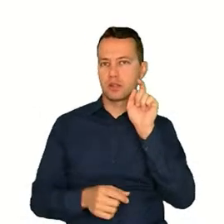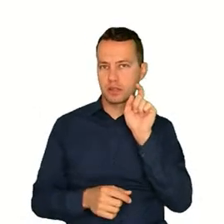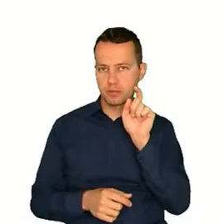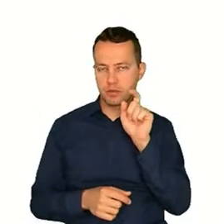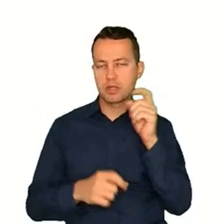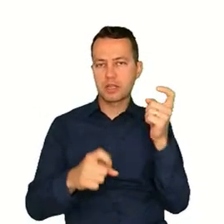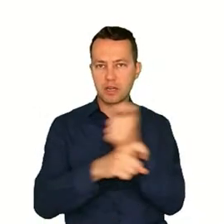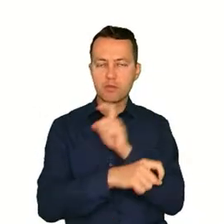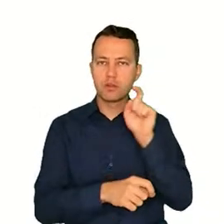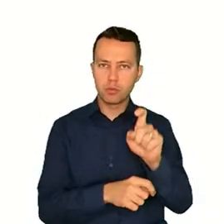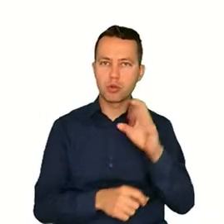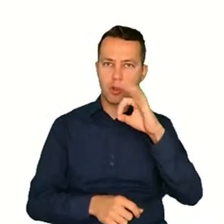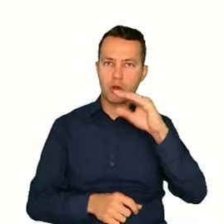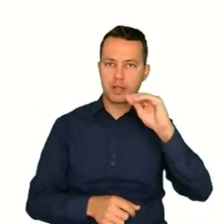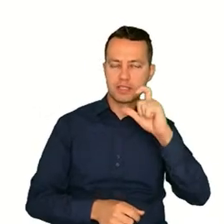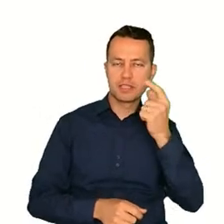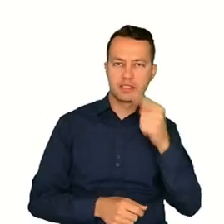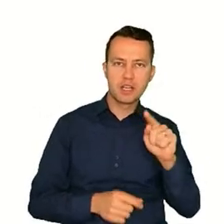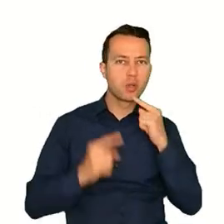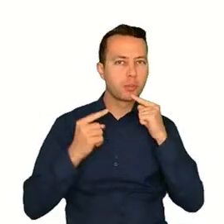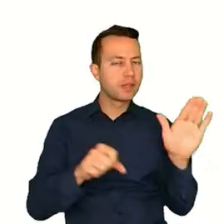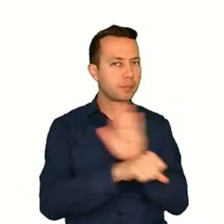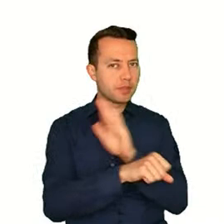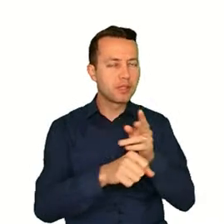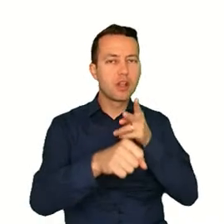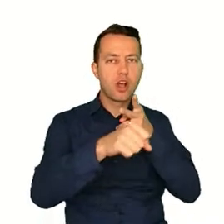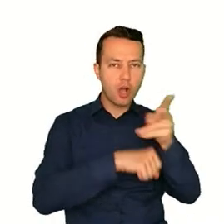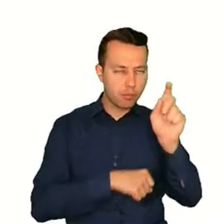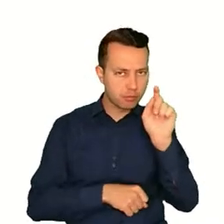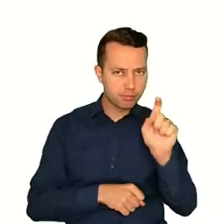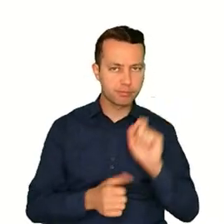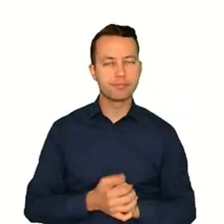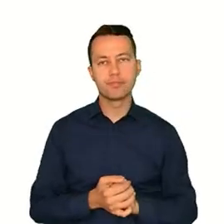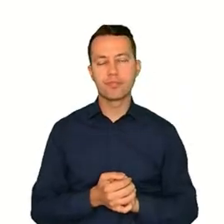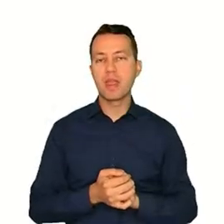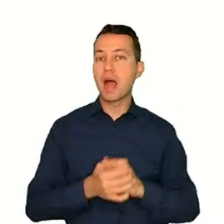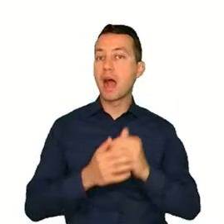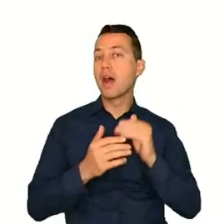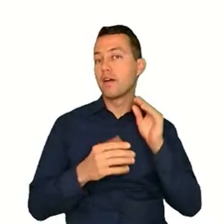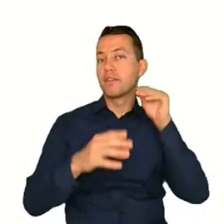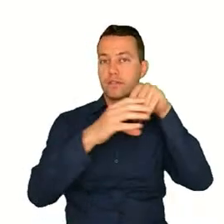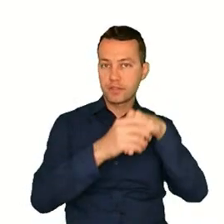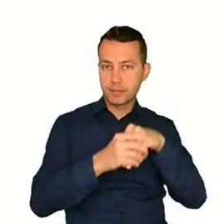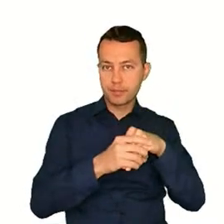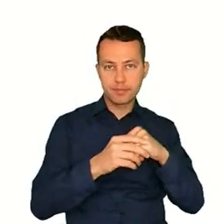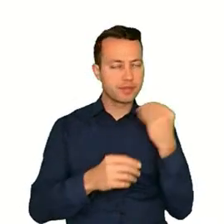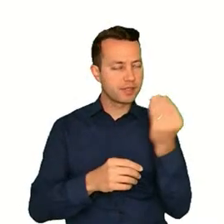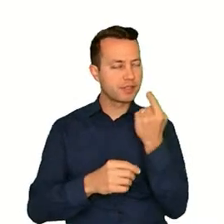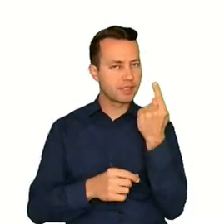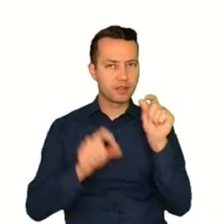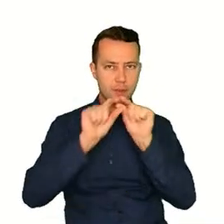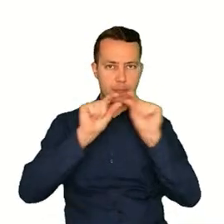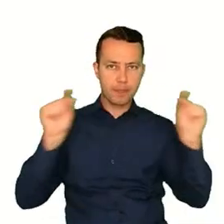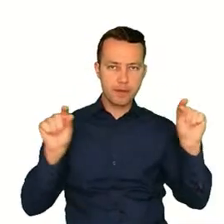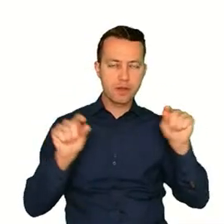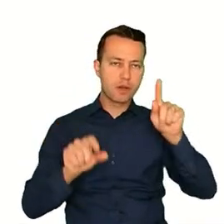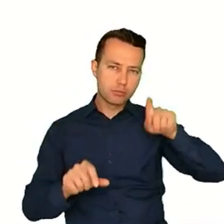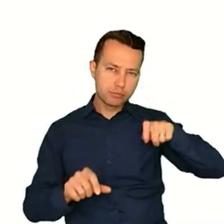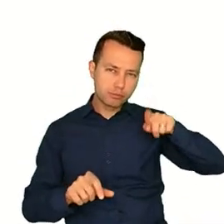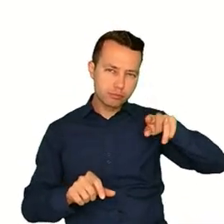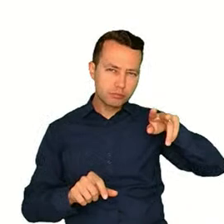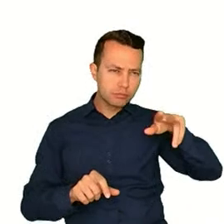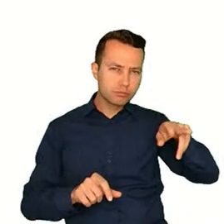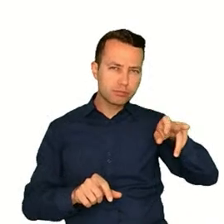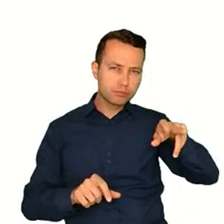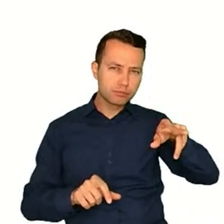what do we do? Support for enterprises, social responsibility of the enterprises, CSR, national